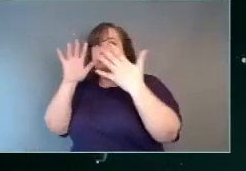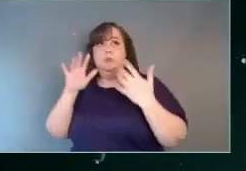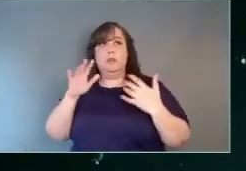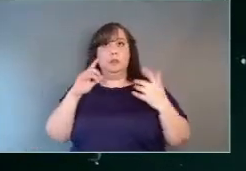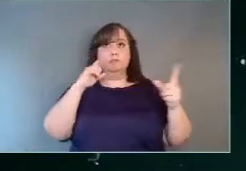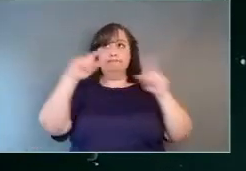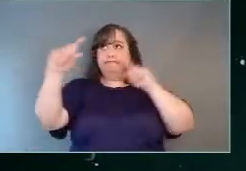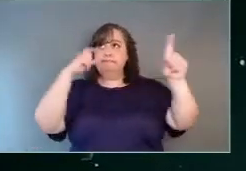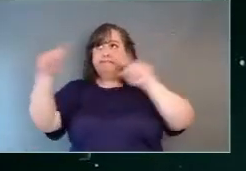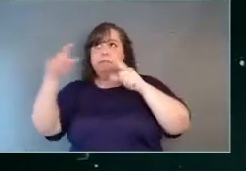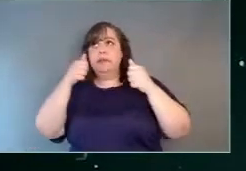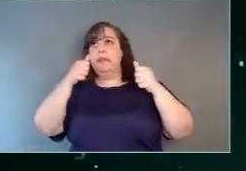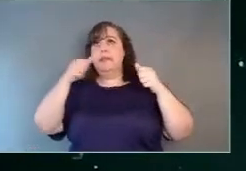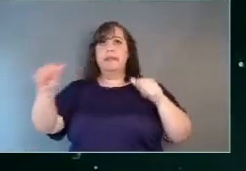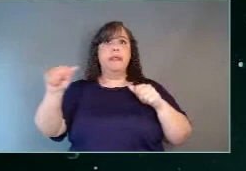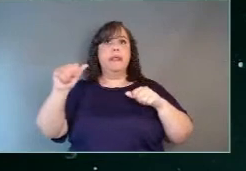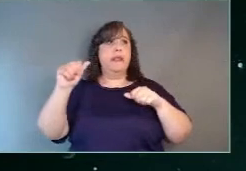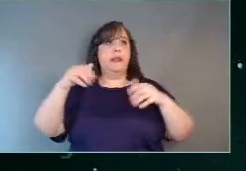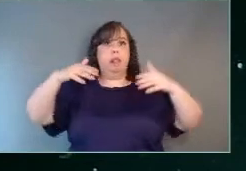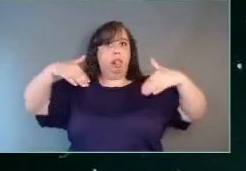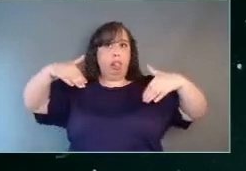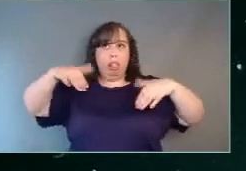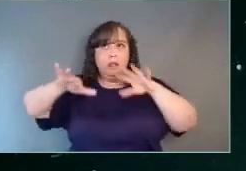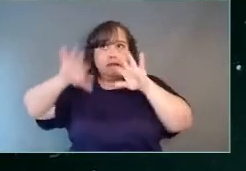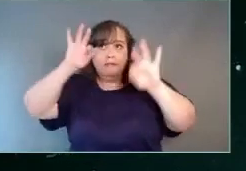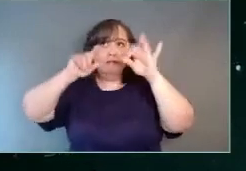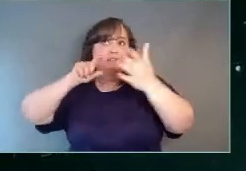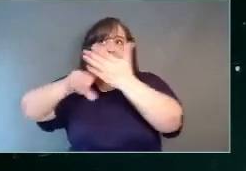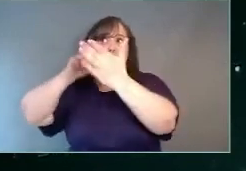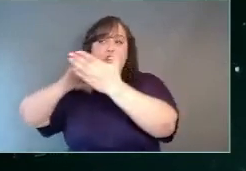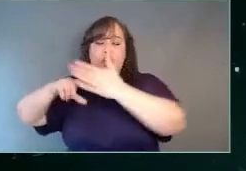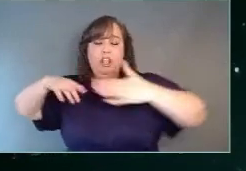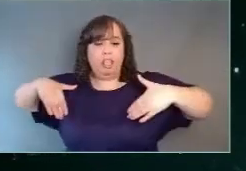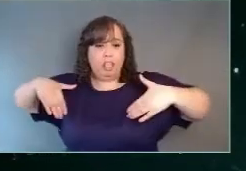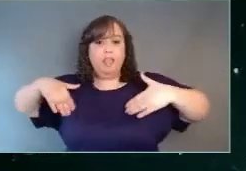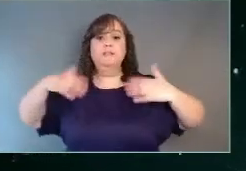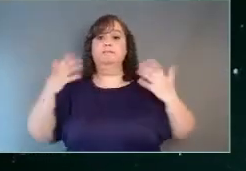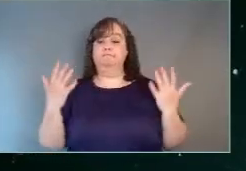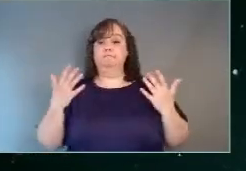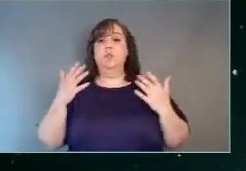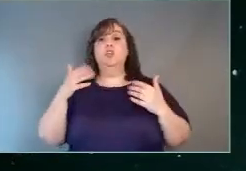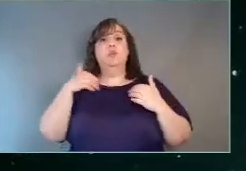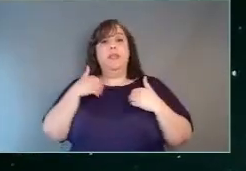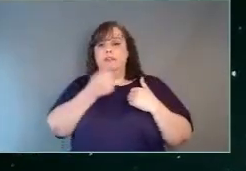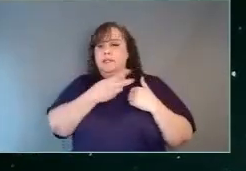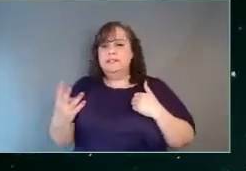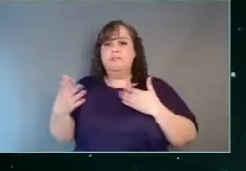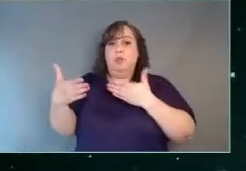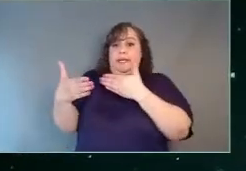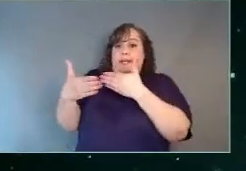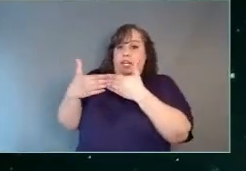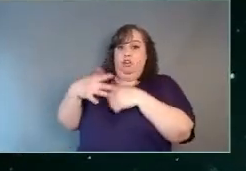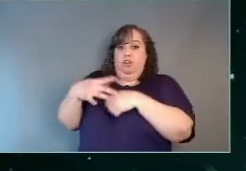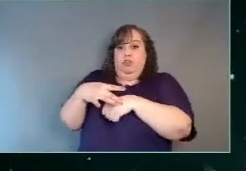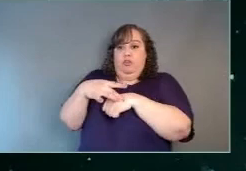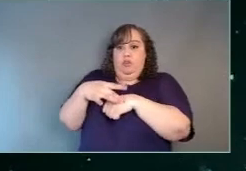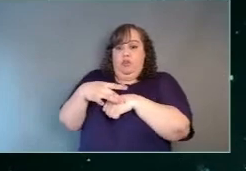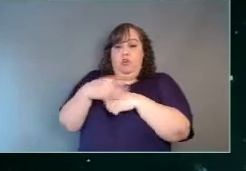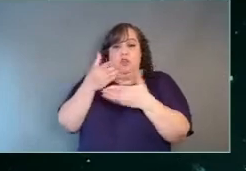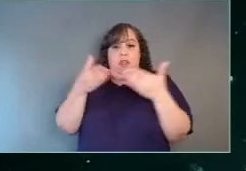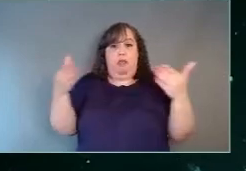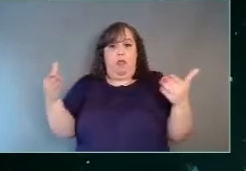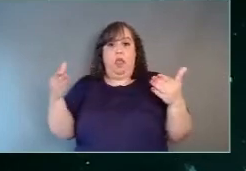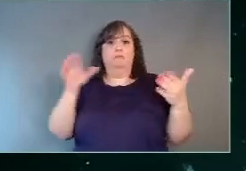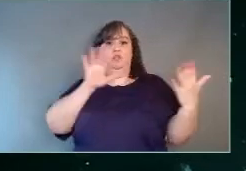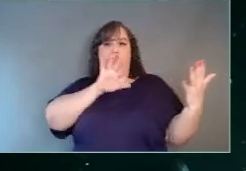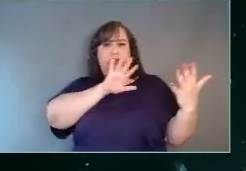asteroids that we haven't yet discovered. So there is a number of near-Earth object surveys, and they are doing this